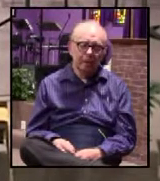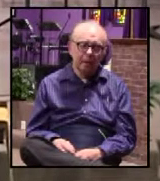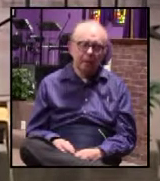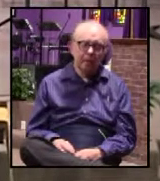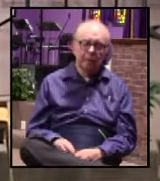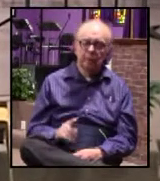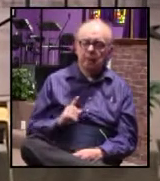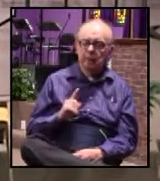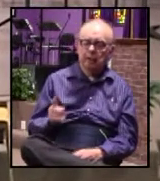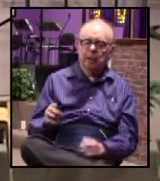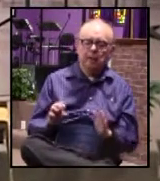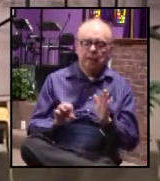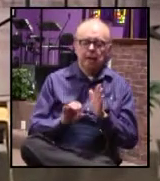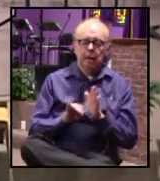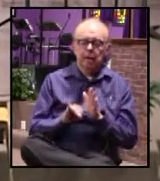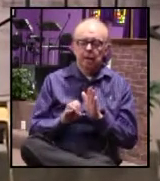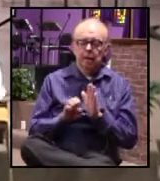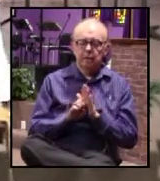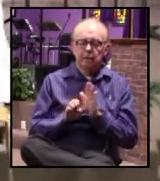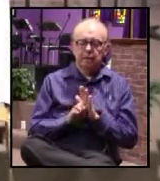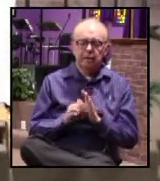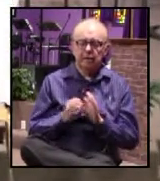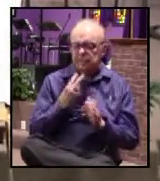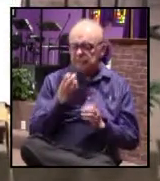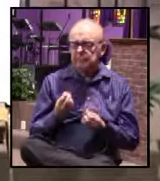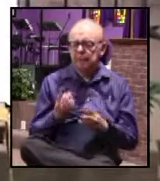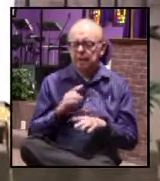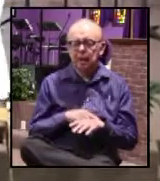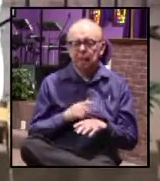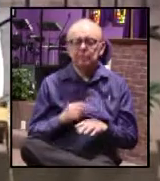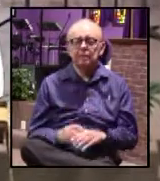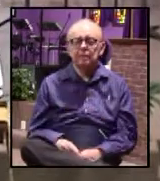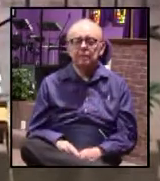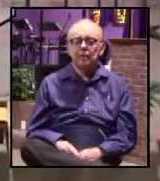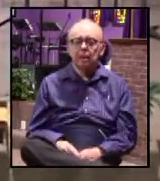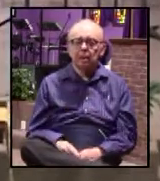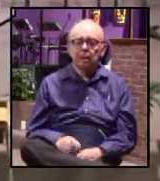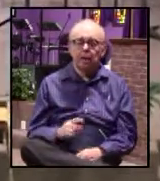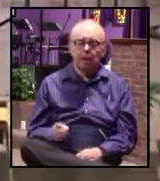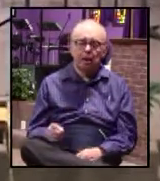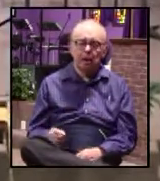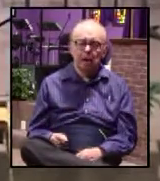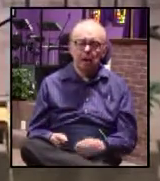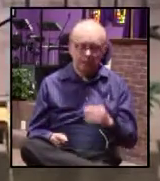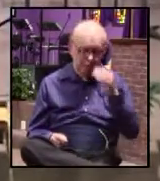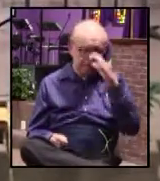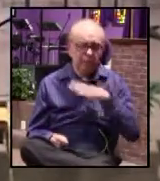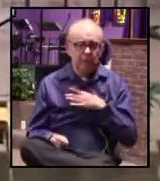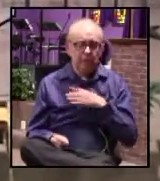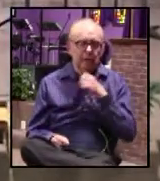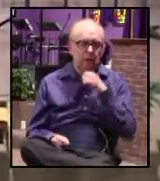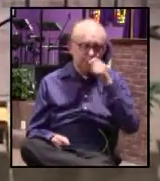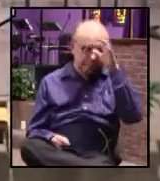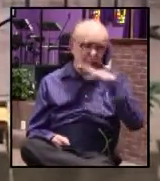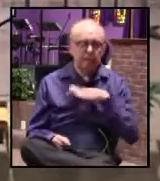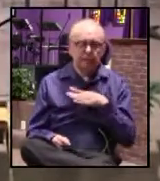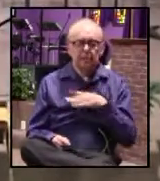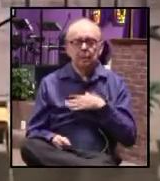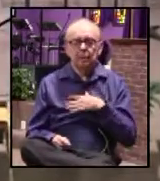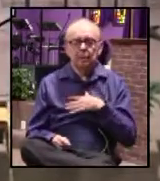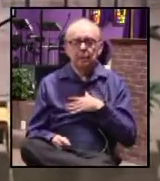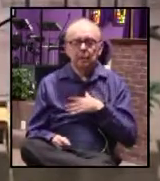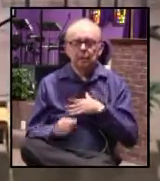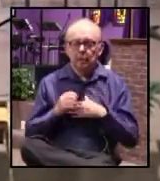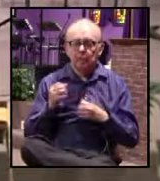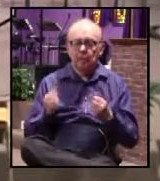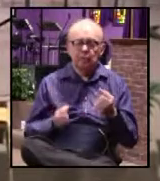there was an illustration I've seen multitudes of times. There was a guy, an elderly guy, who